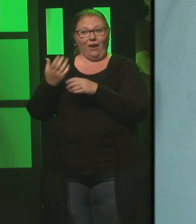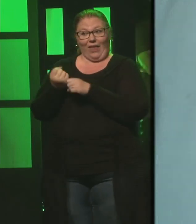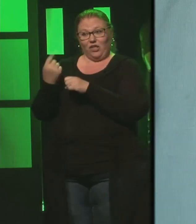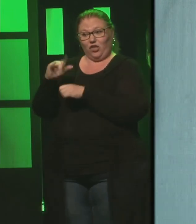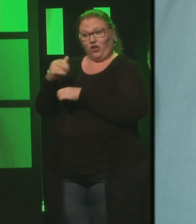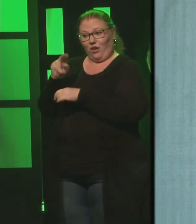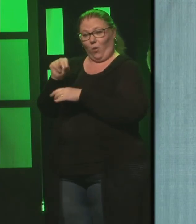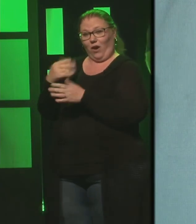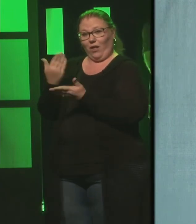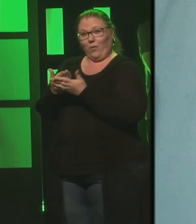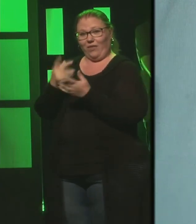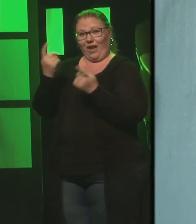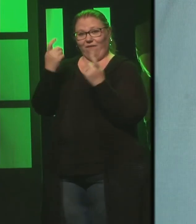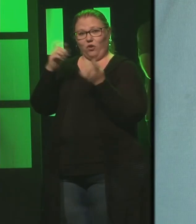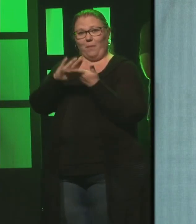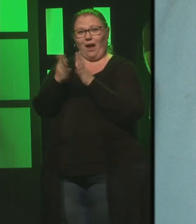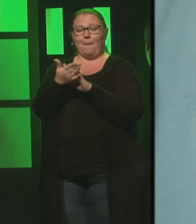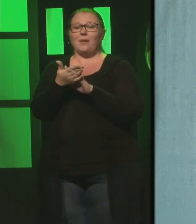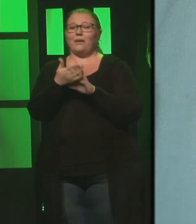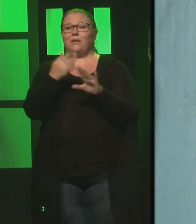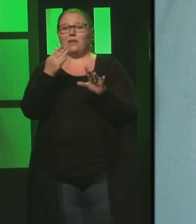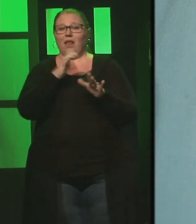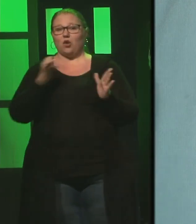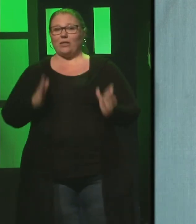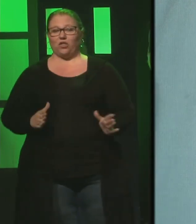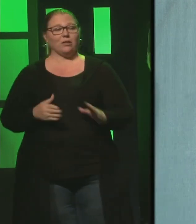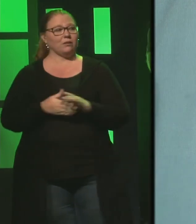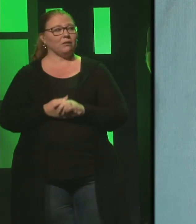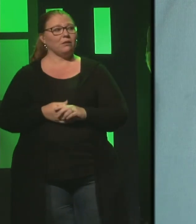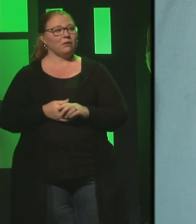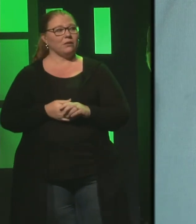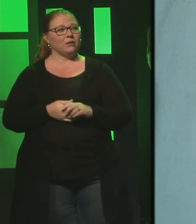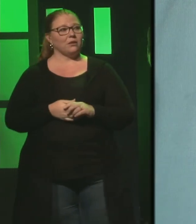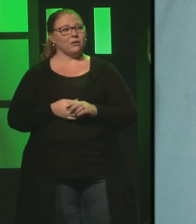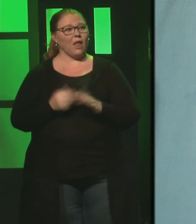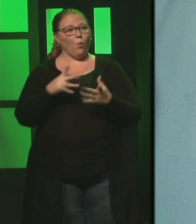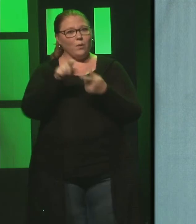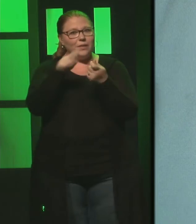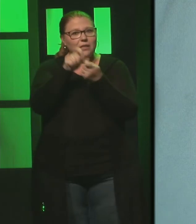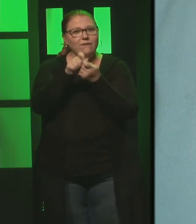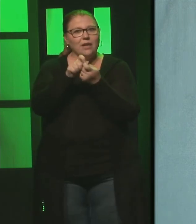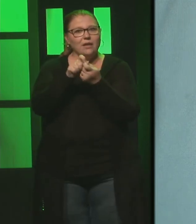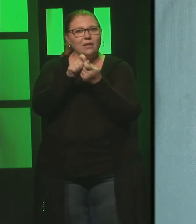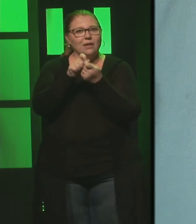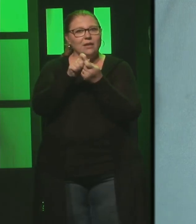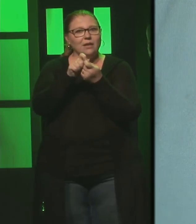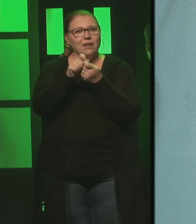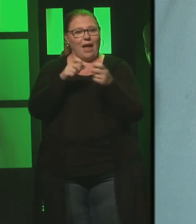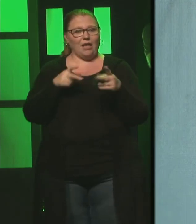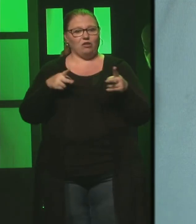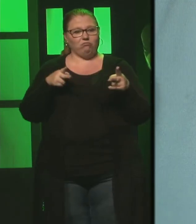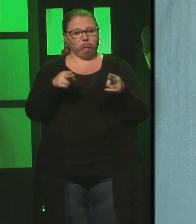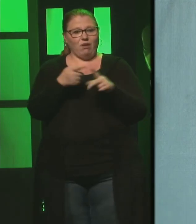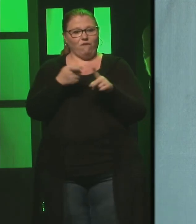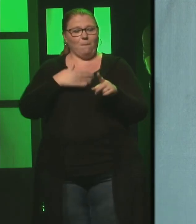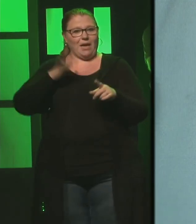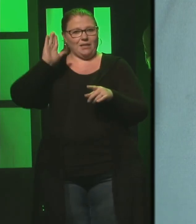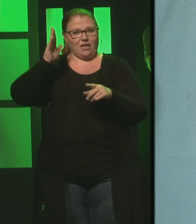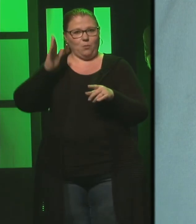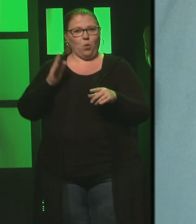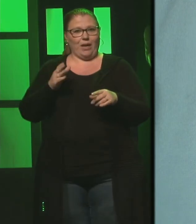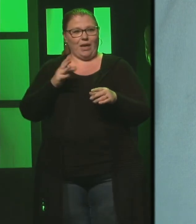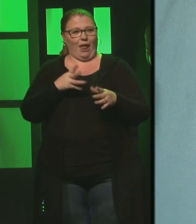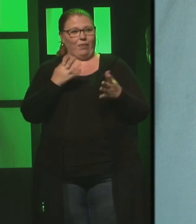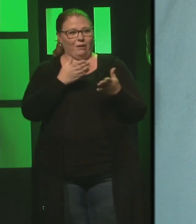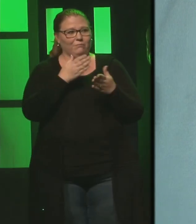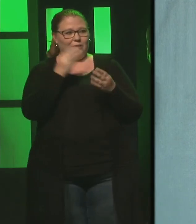I reached that anniversary of becoming a Christian. What I'd like to be specific about is an excerpt from my testimony that's come up at one of the lunches